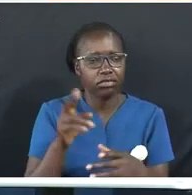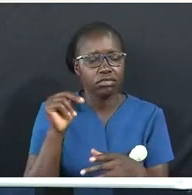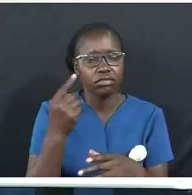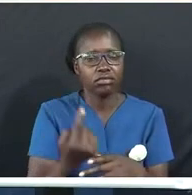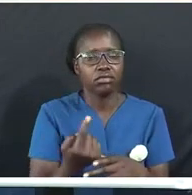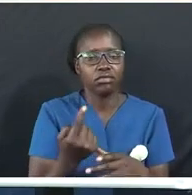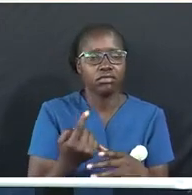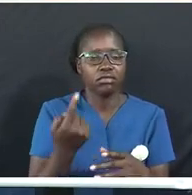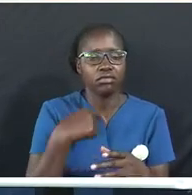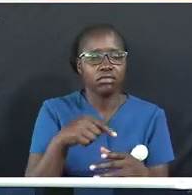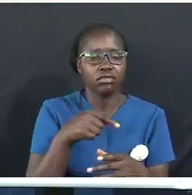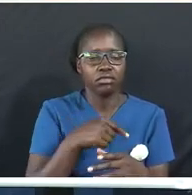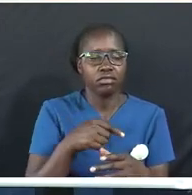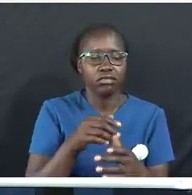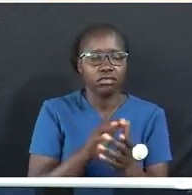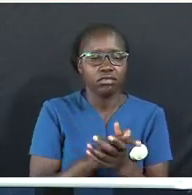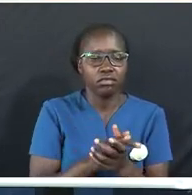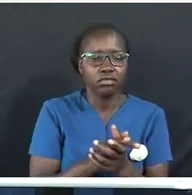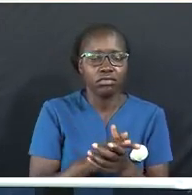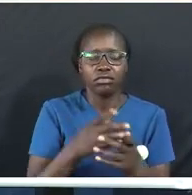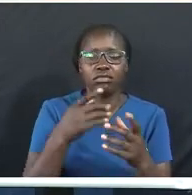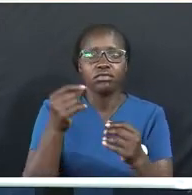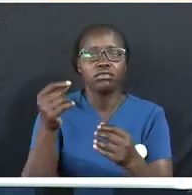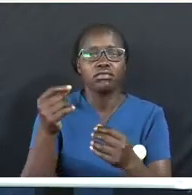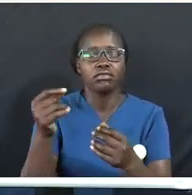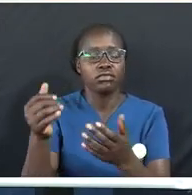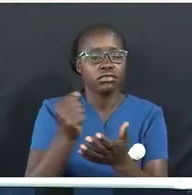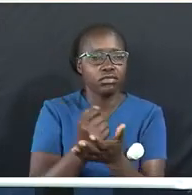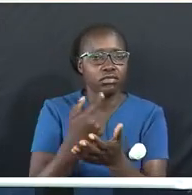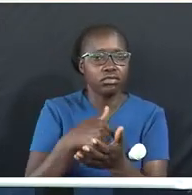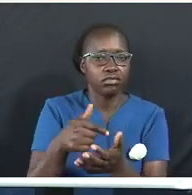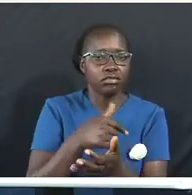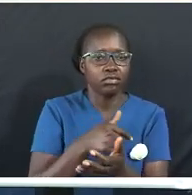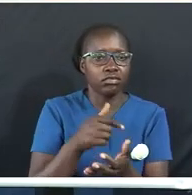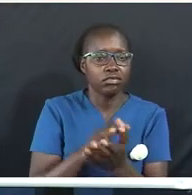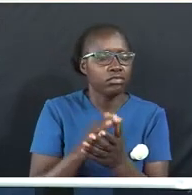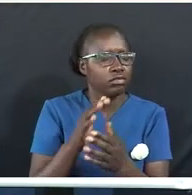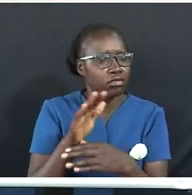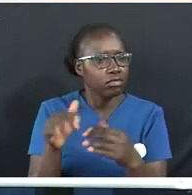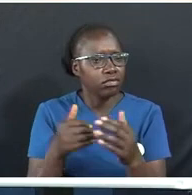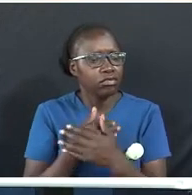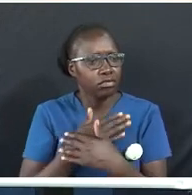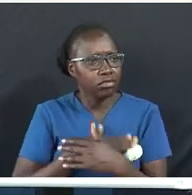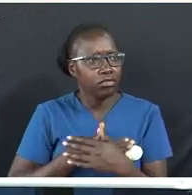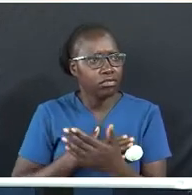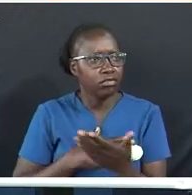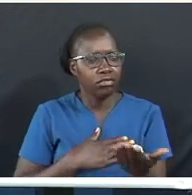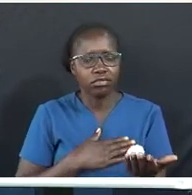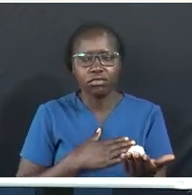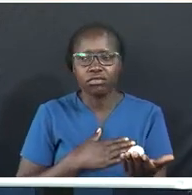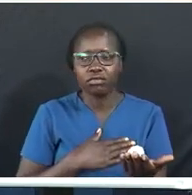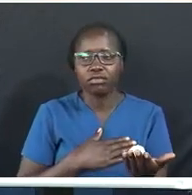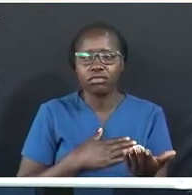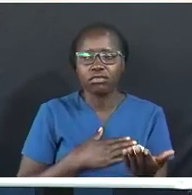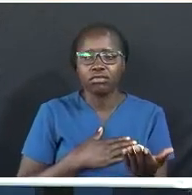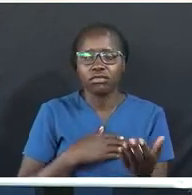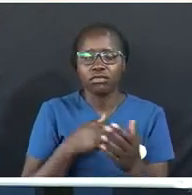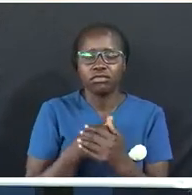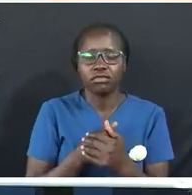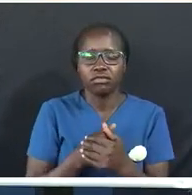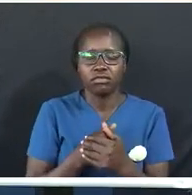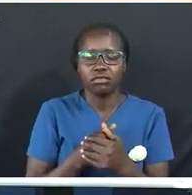us. I have gone through these areas, going to Kajiado, or these ones. Sometimes I